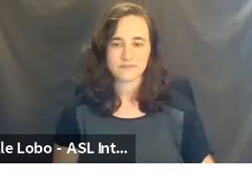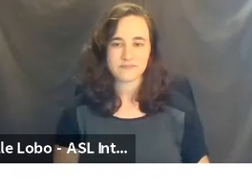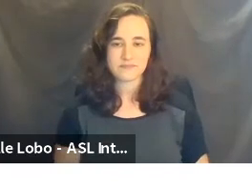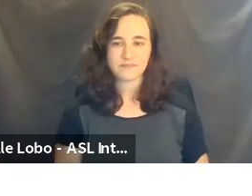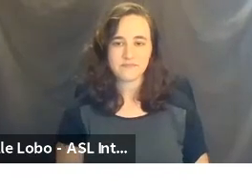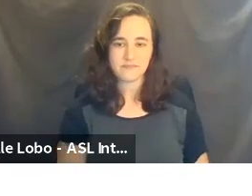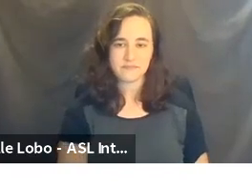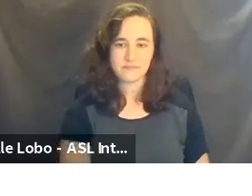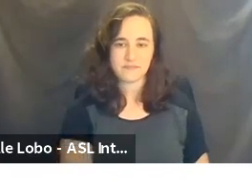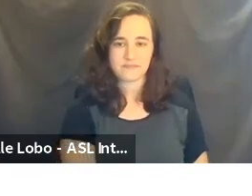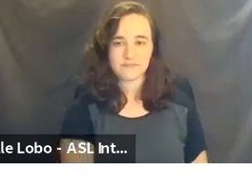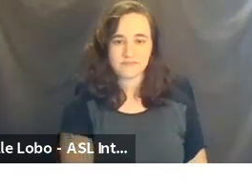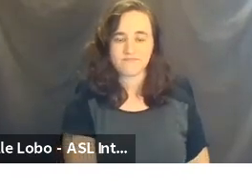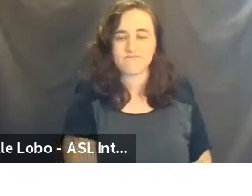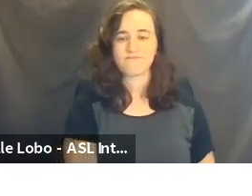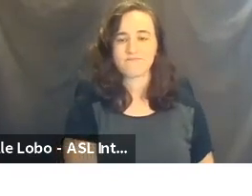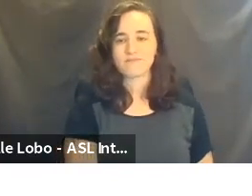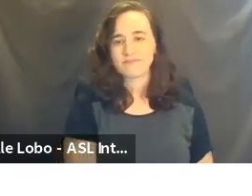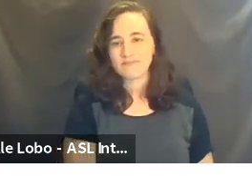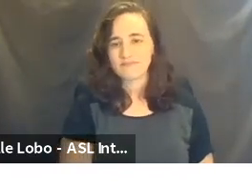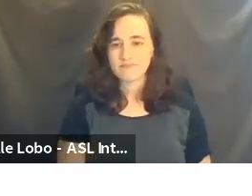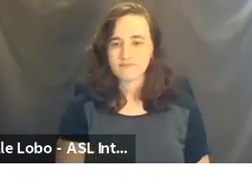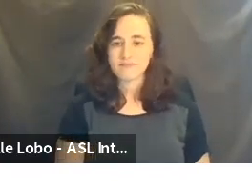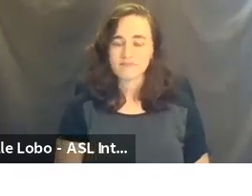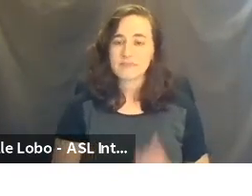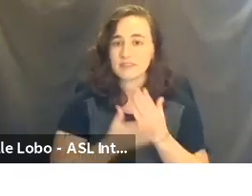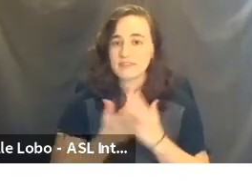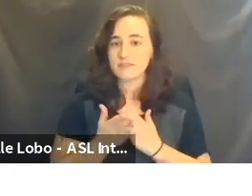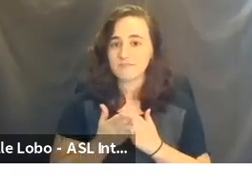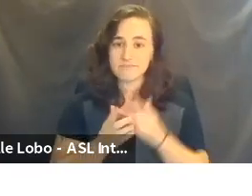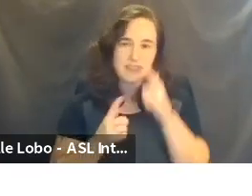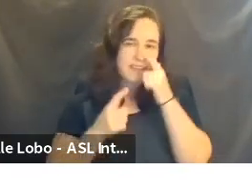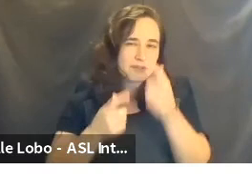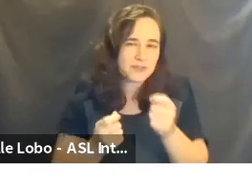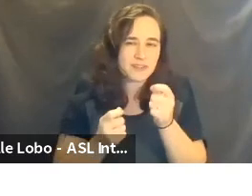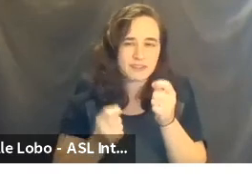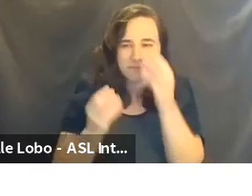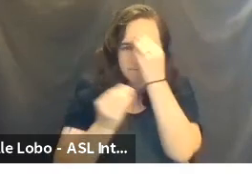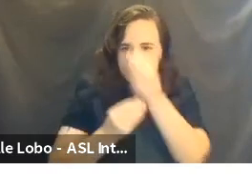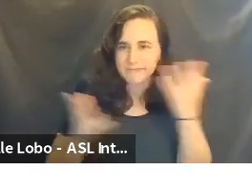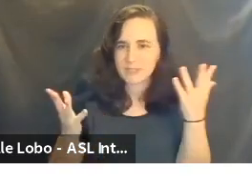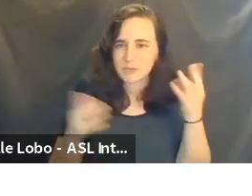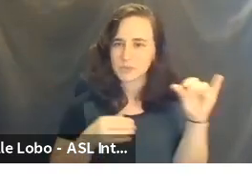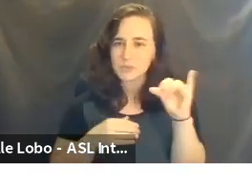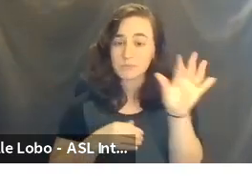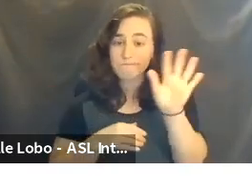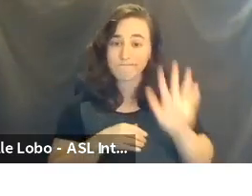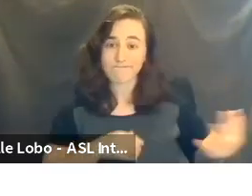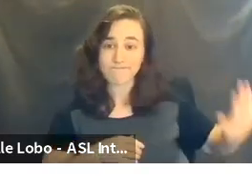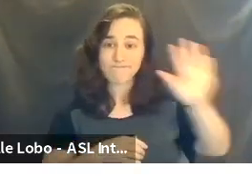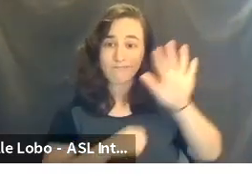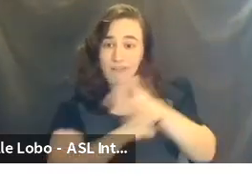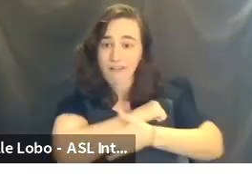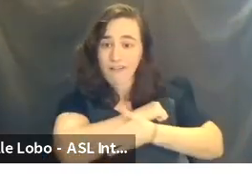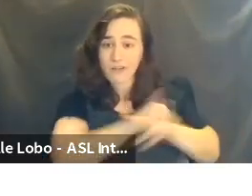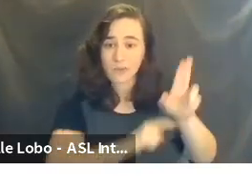And there's some interesting information that I wanted to share with you about how it looks across the United States at